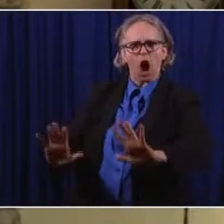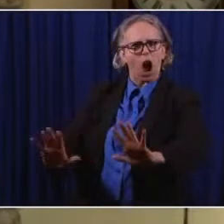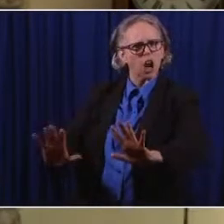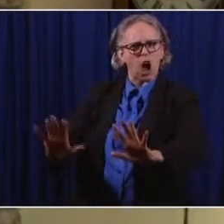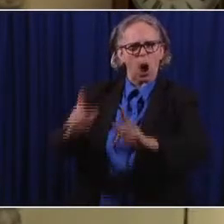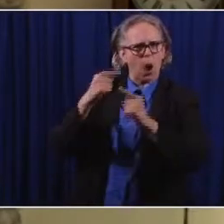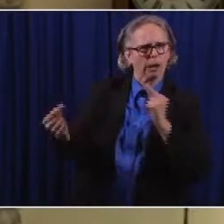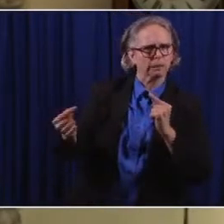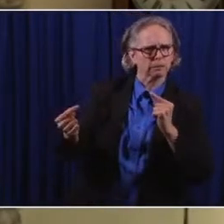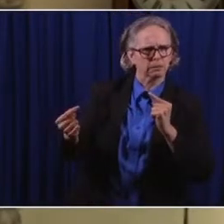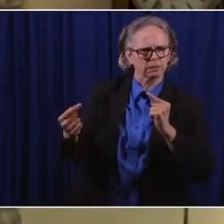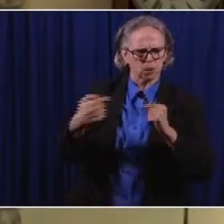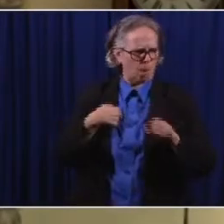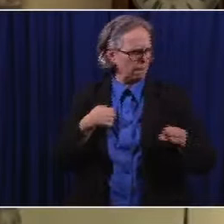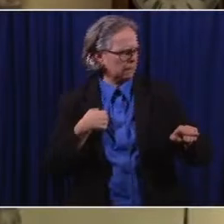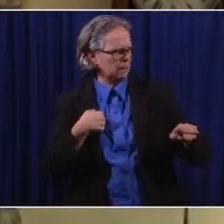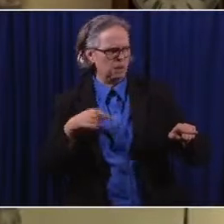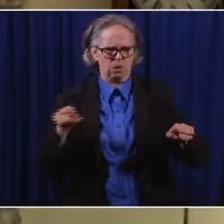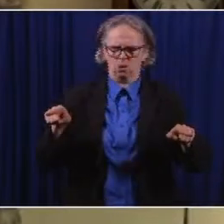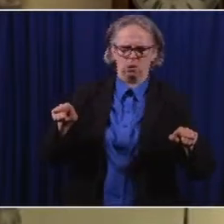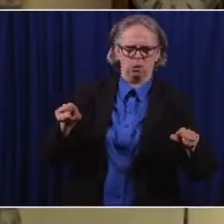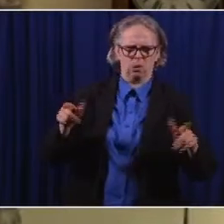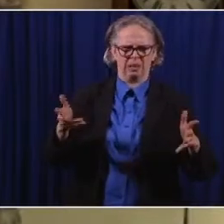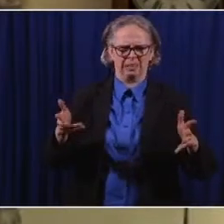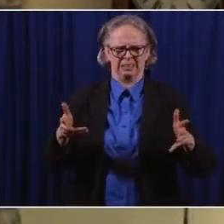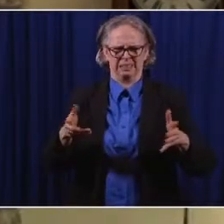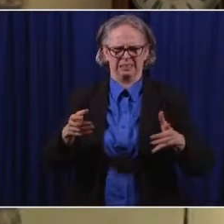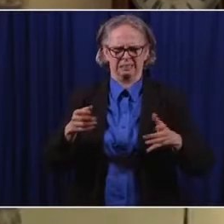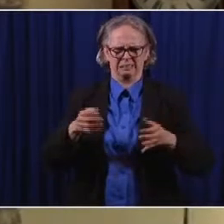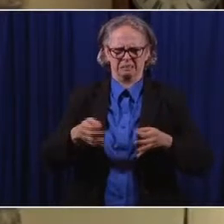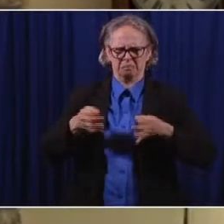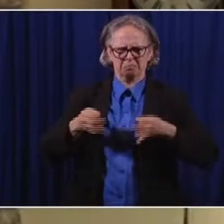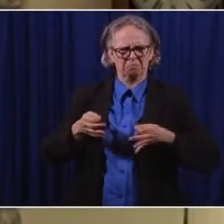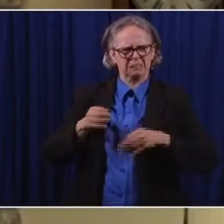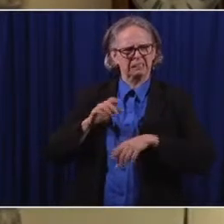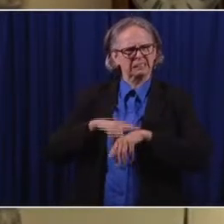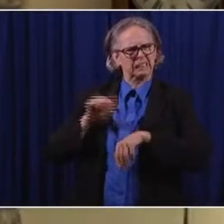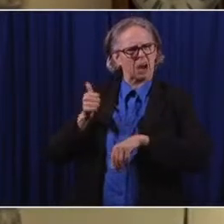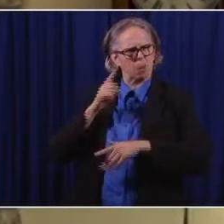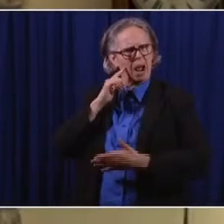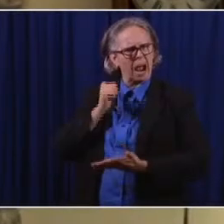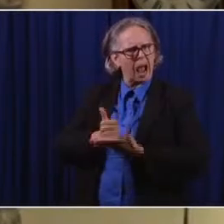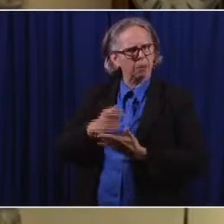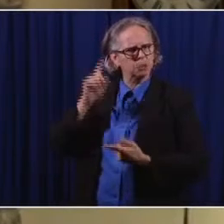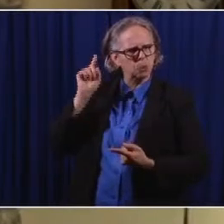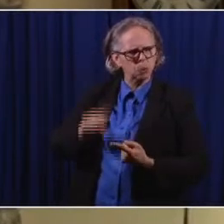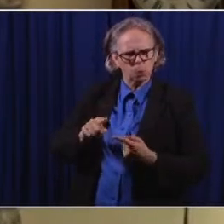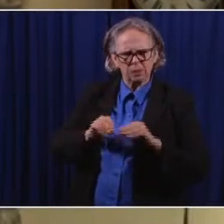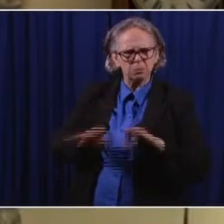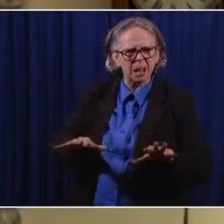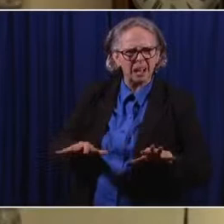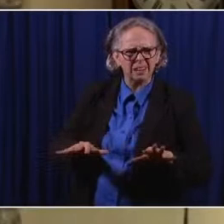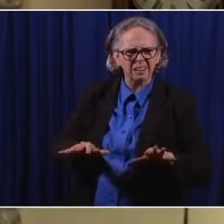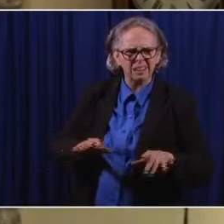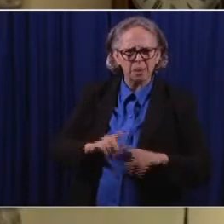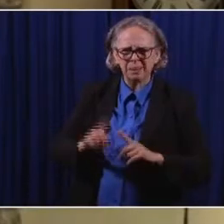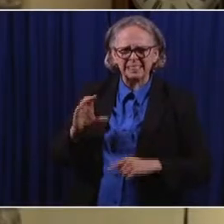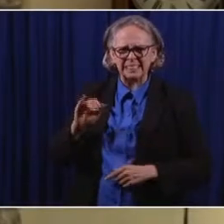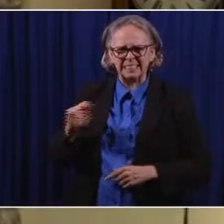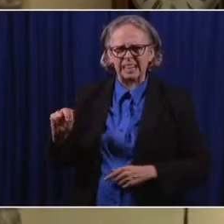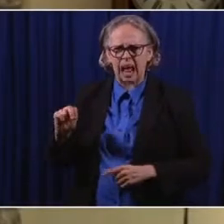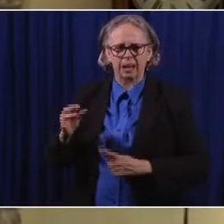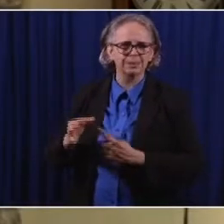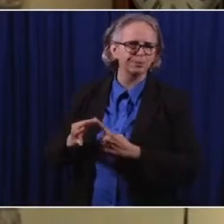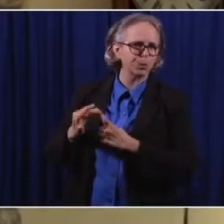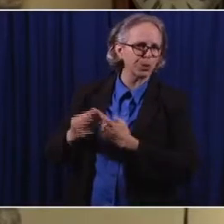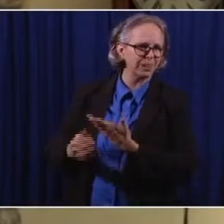helpful in slowing the spread down. You know, Cincinnati is in a unique position because people can go across, certainly can go across the